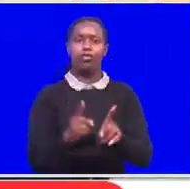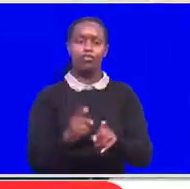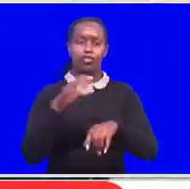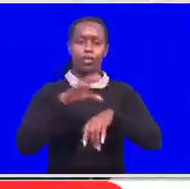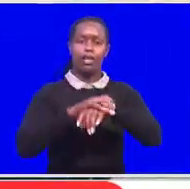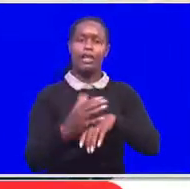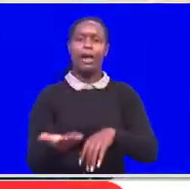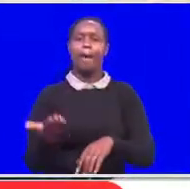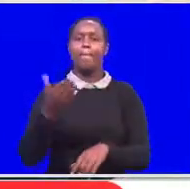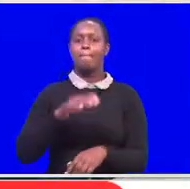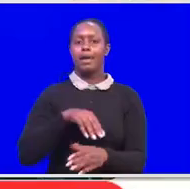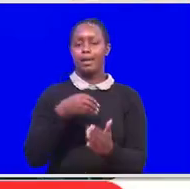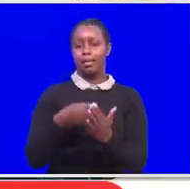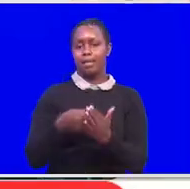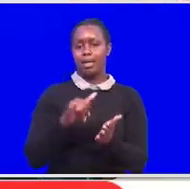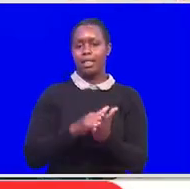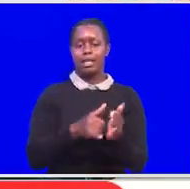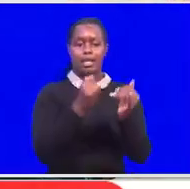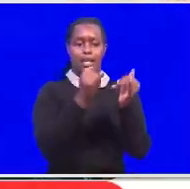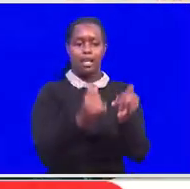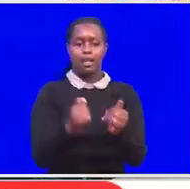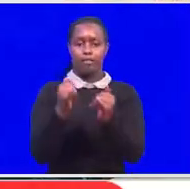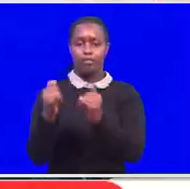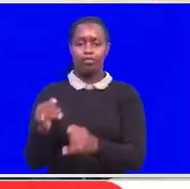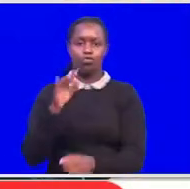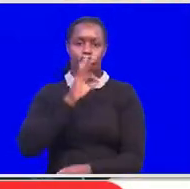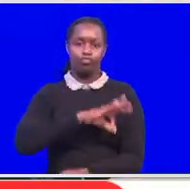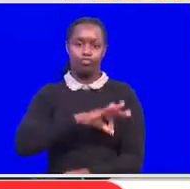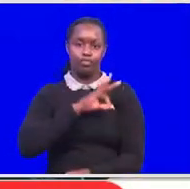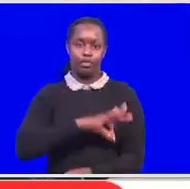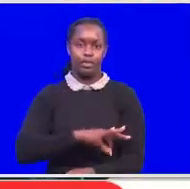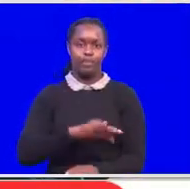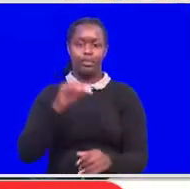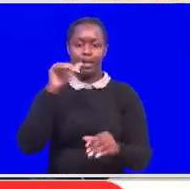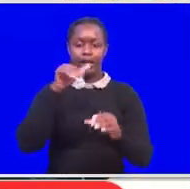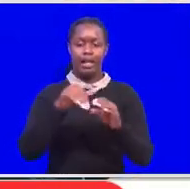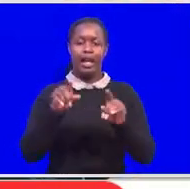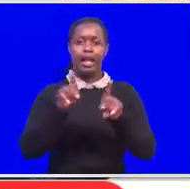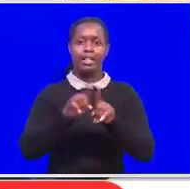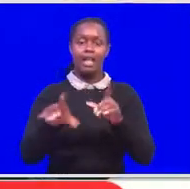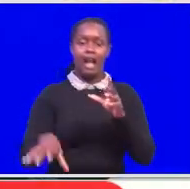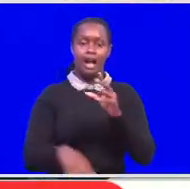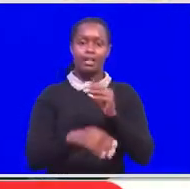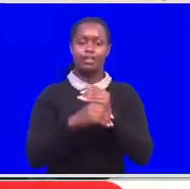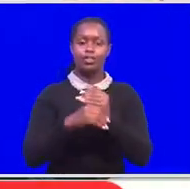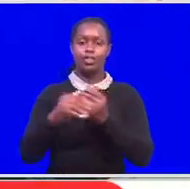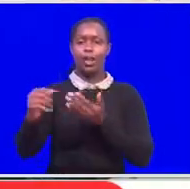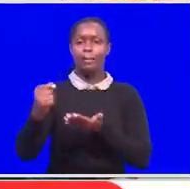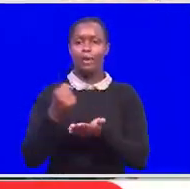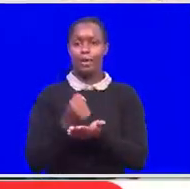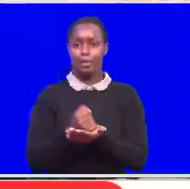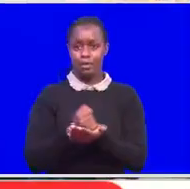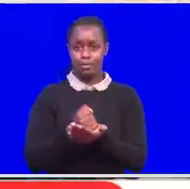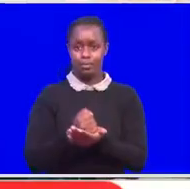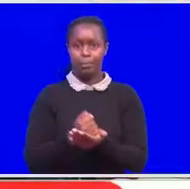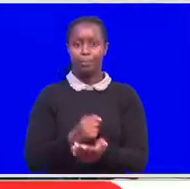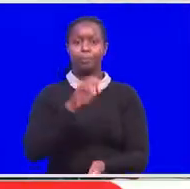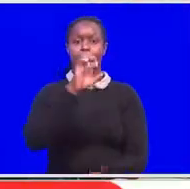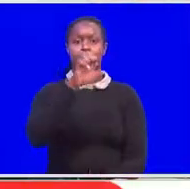monies that the individual earned in the additional employment.